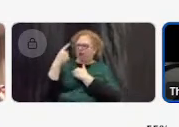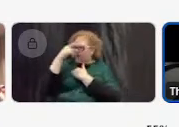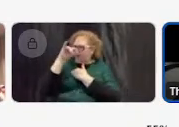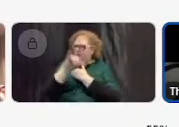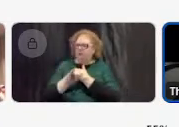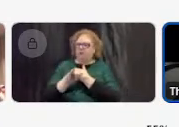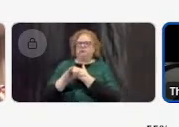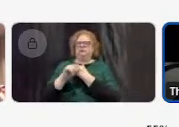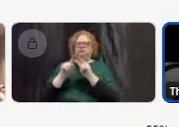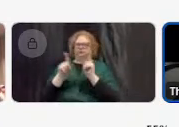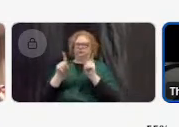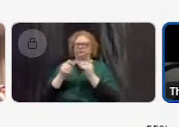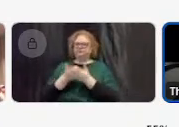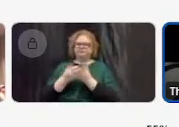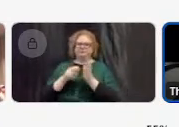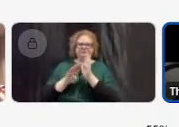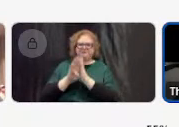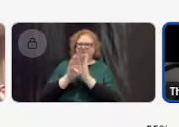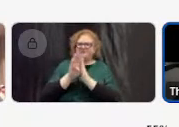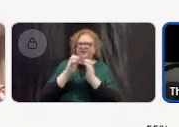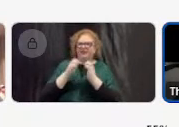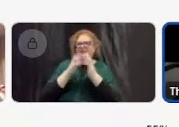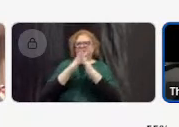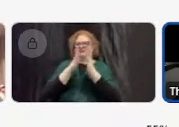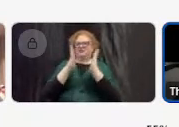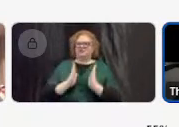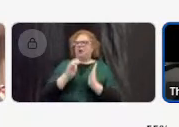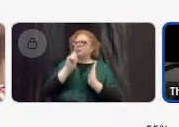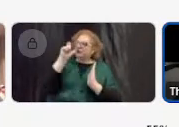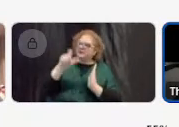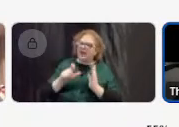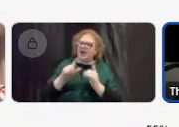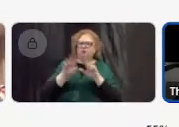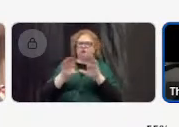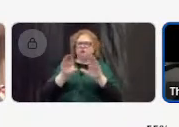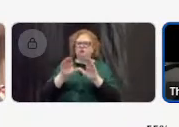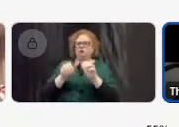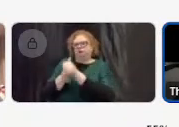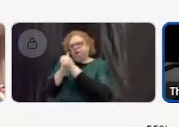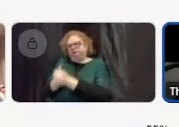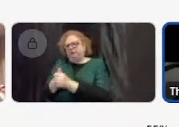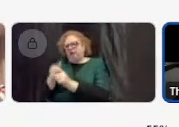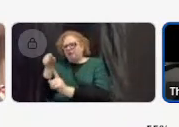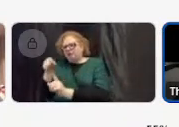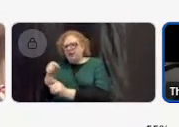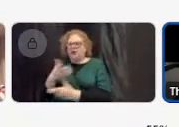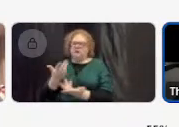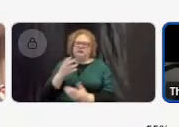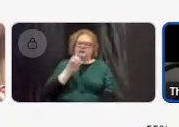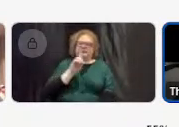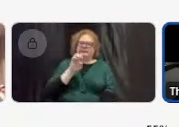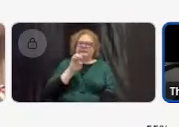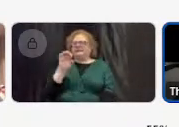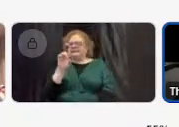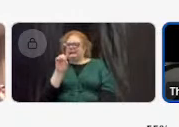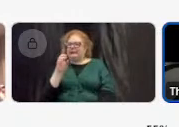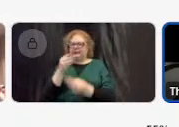don't have to do what every other developer has to do, which is, deed land over the city